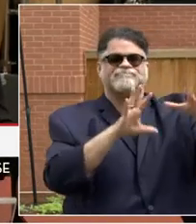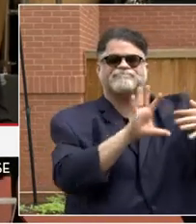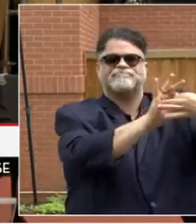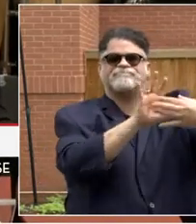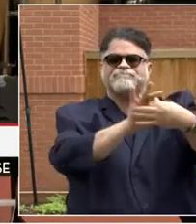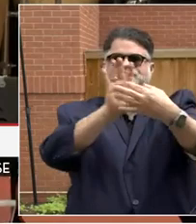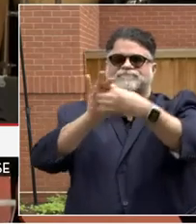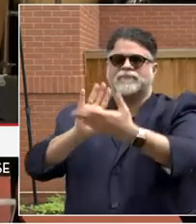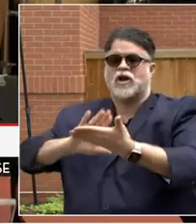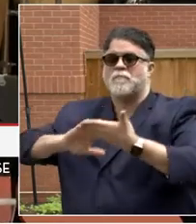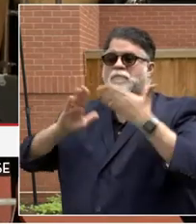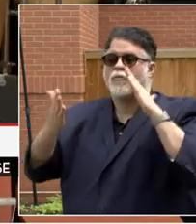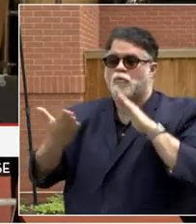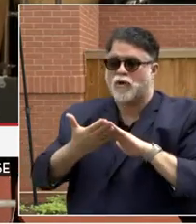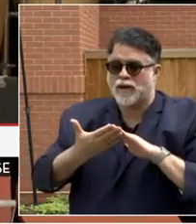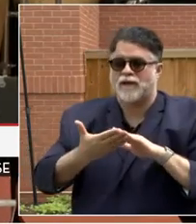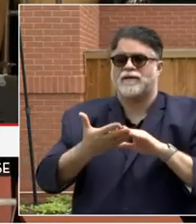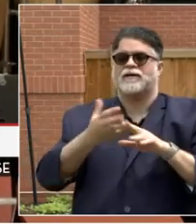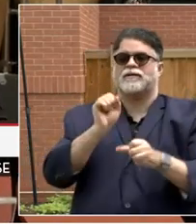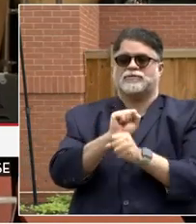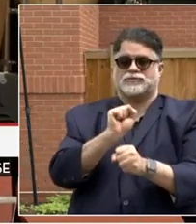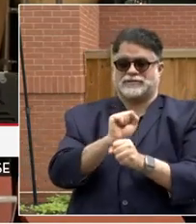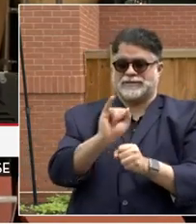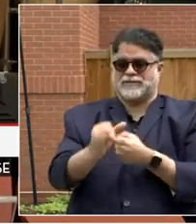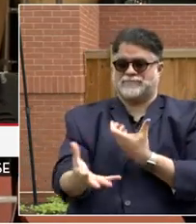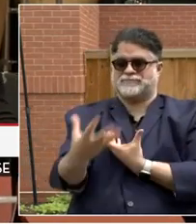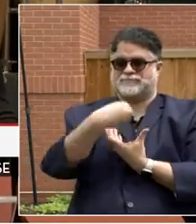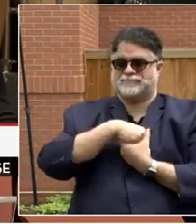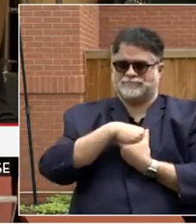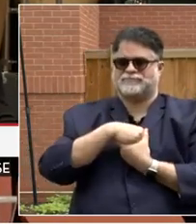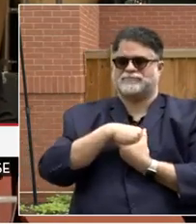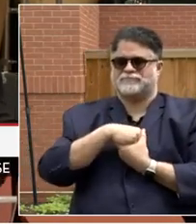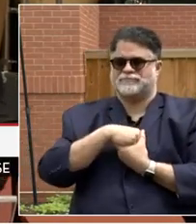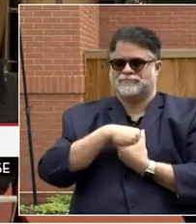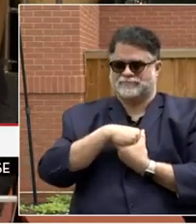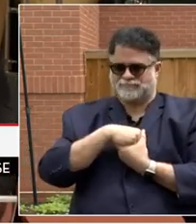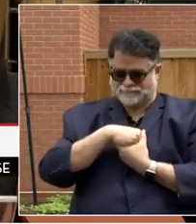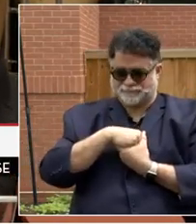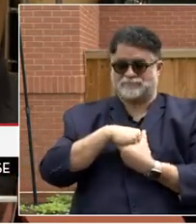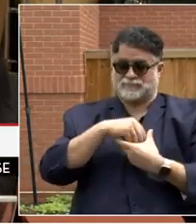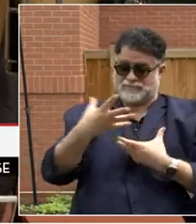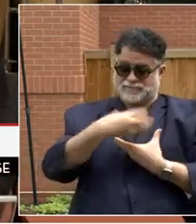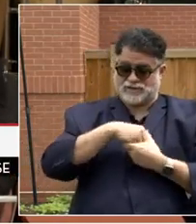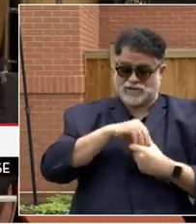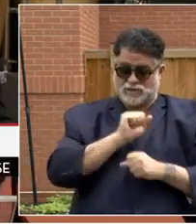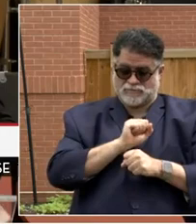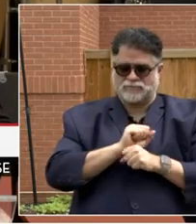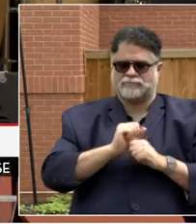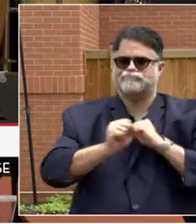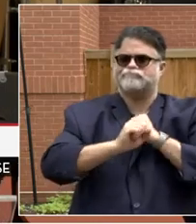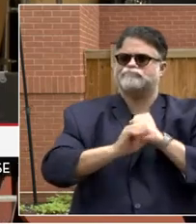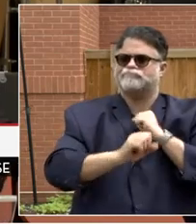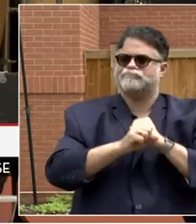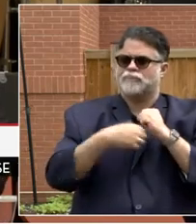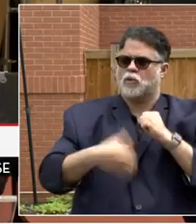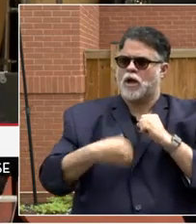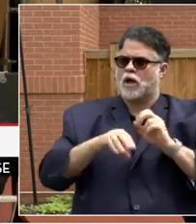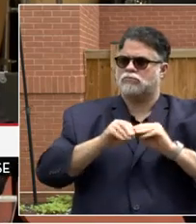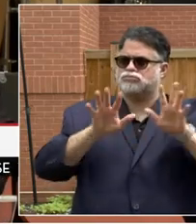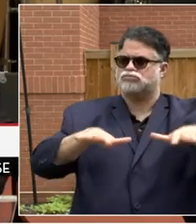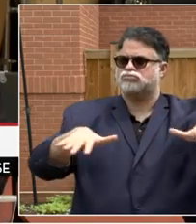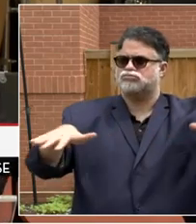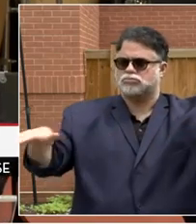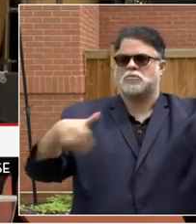around this. And so you'll see that in the 202 for Peace campaign. And Delano is going to talk more about the specifics around the